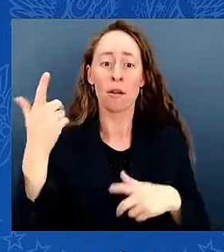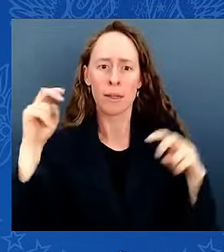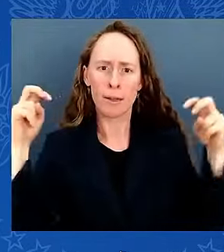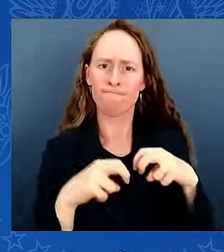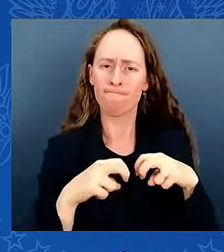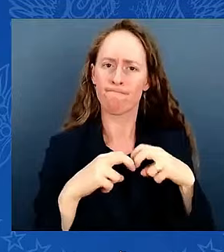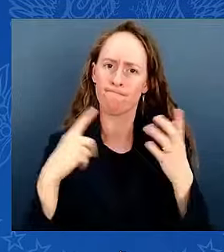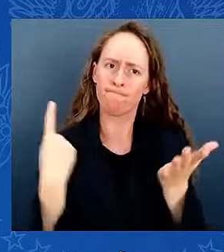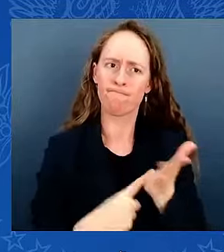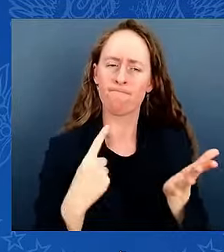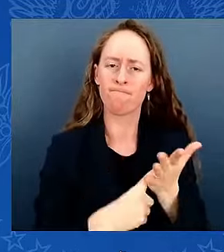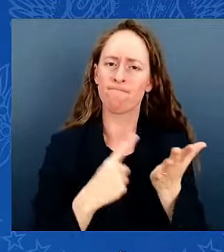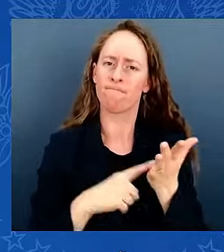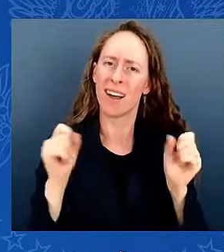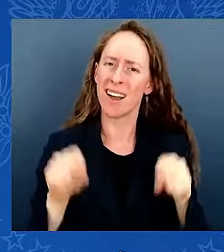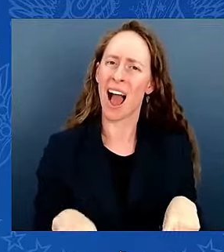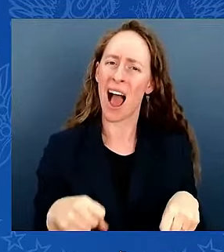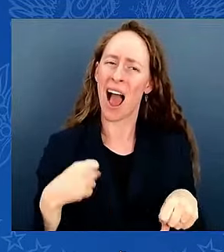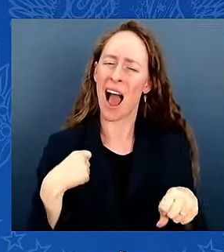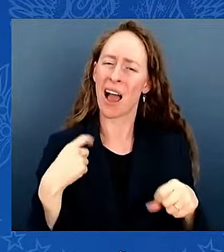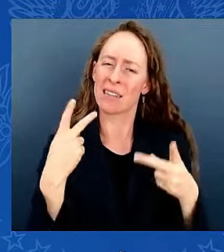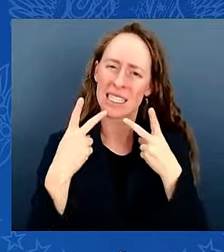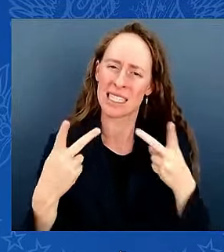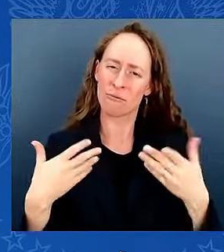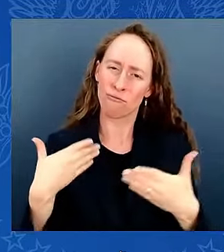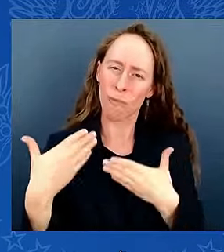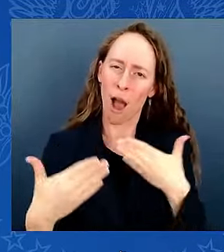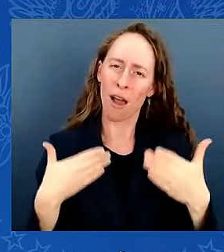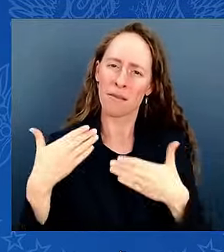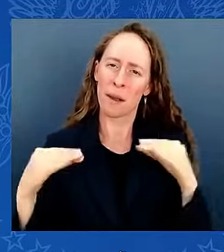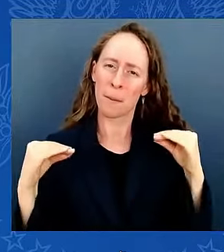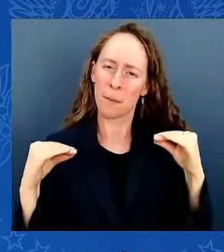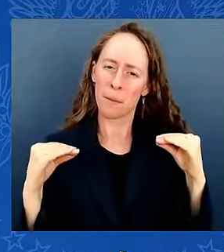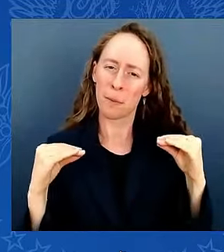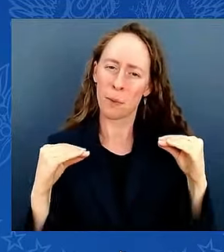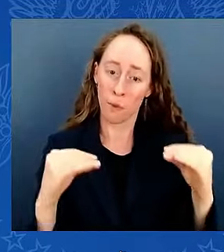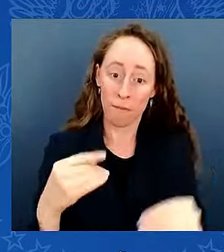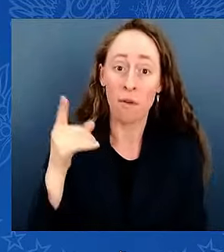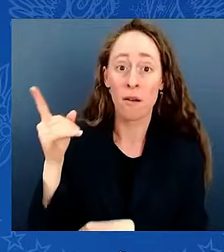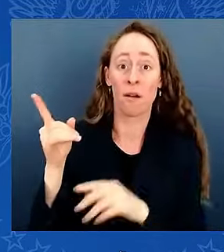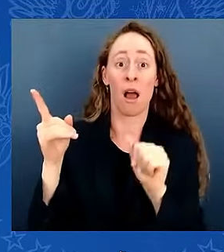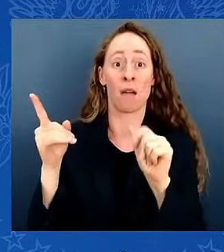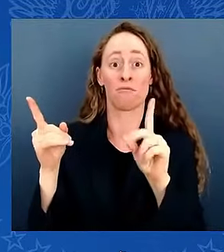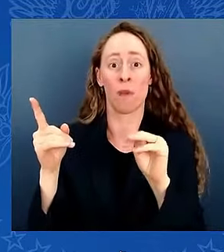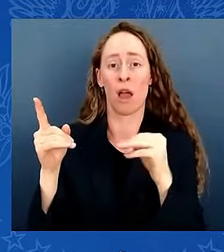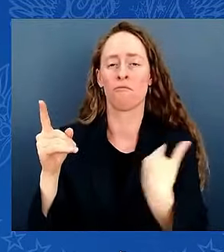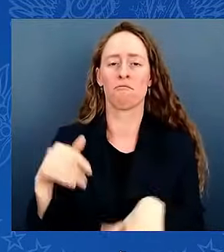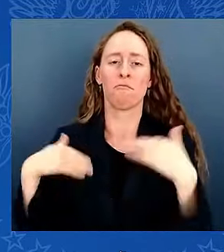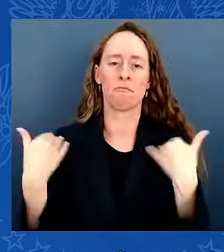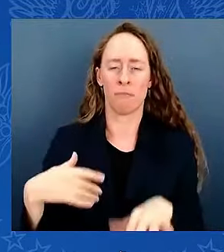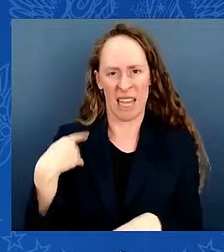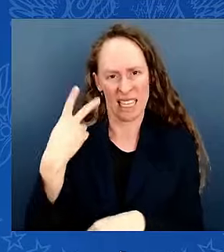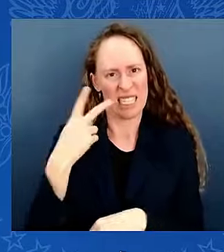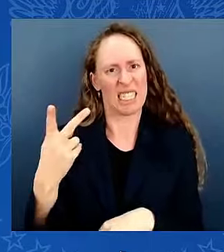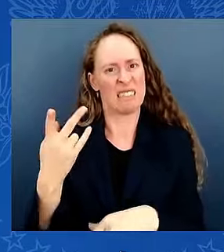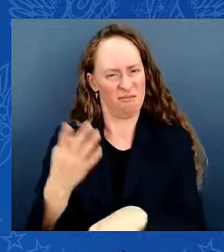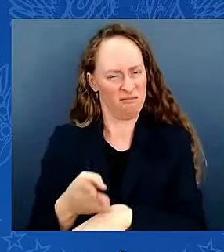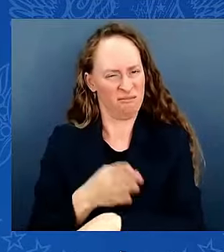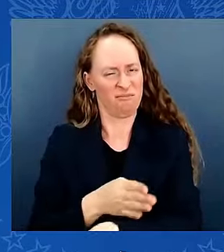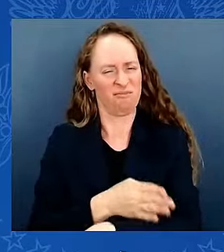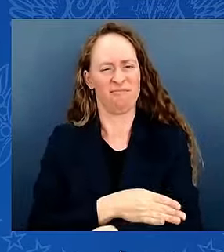undeniable, folks. It is undeniable. Under President Biden and Vice President Harris's leadership, black